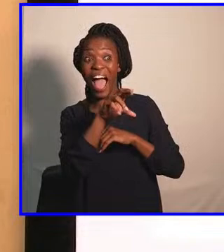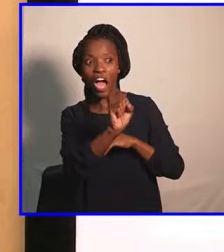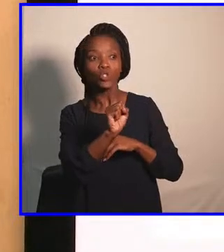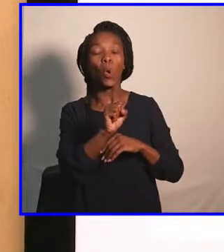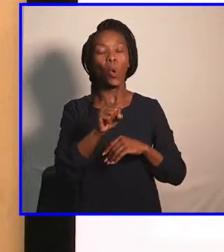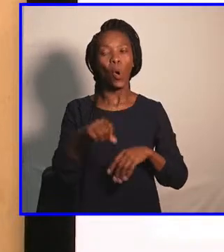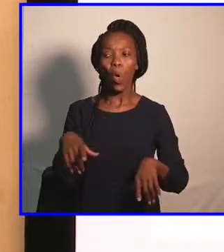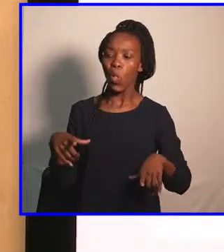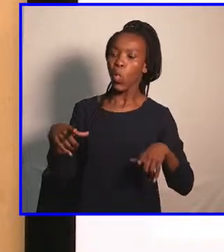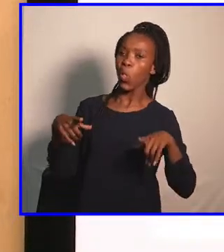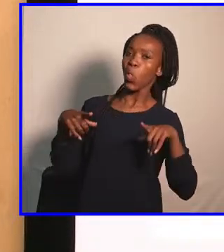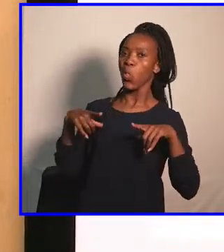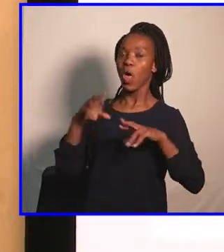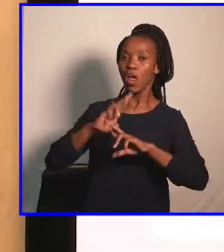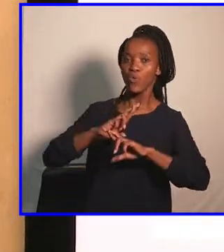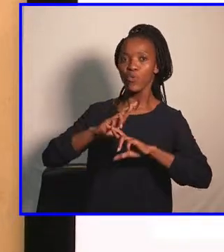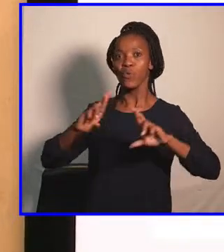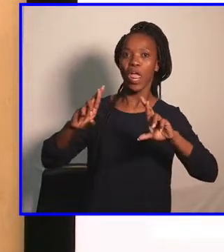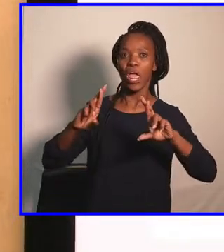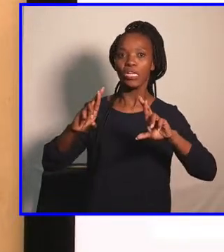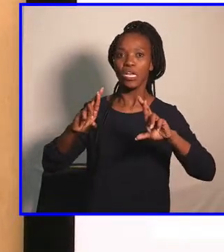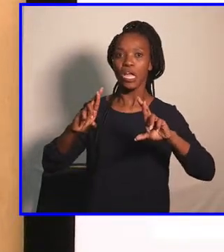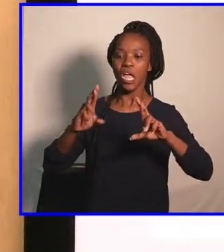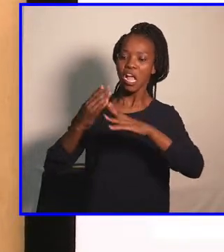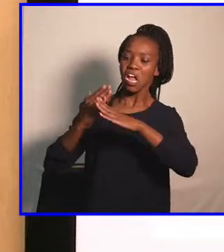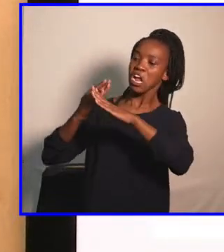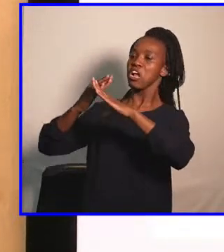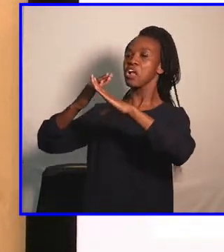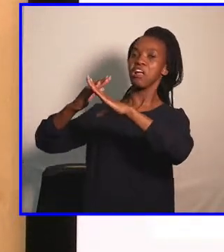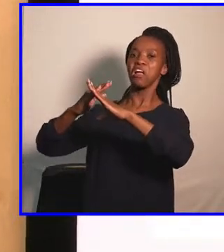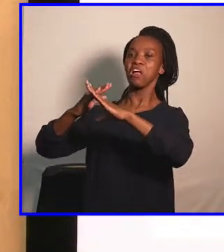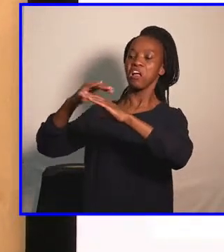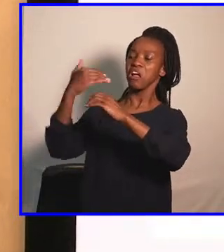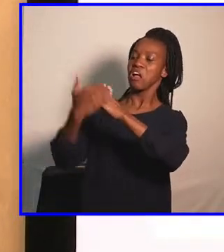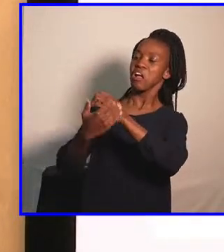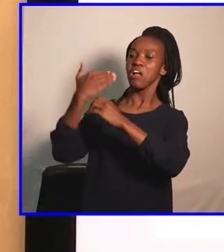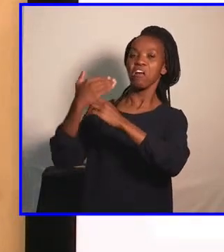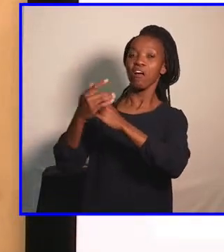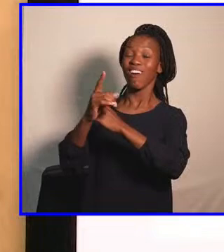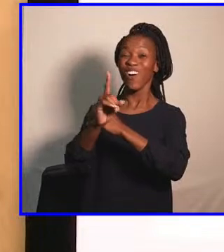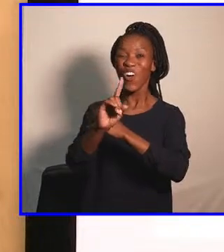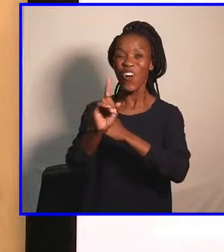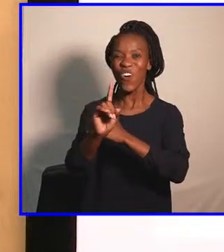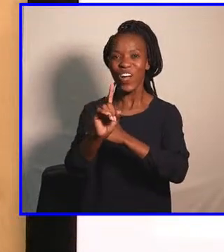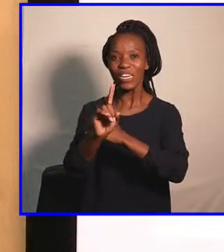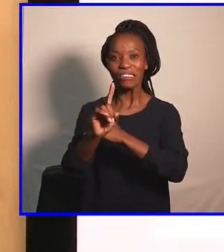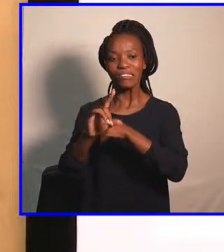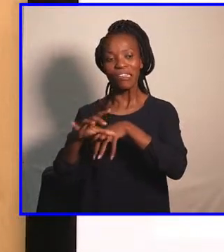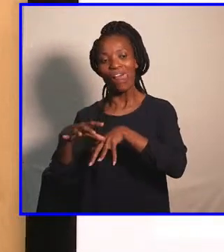to protect itself against a well-orchestrated capture by